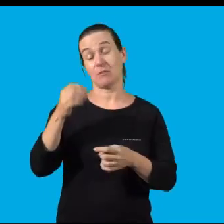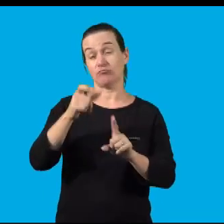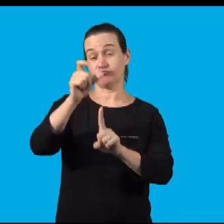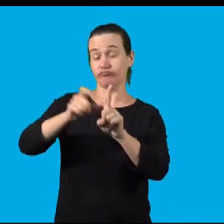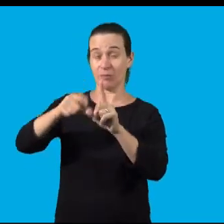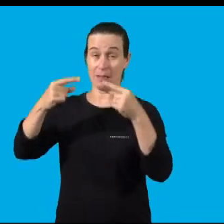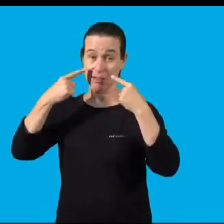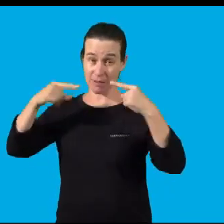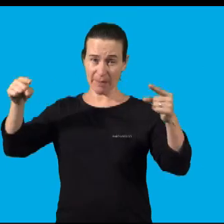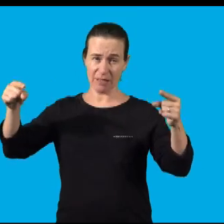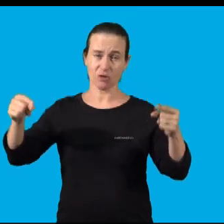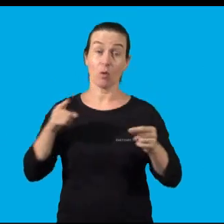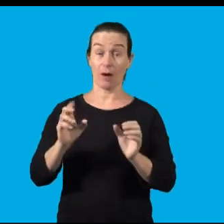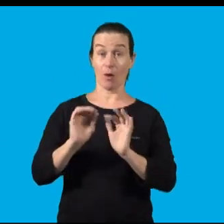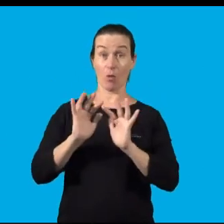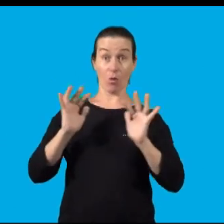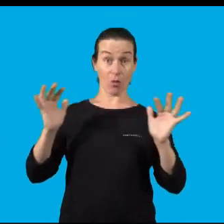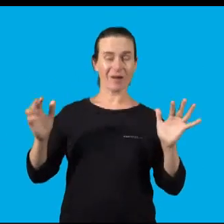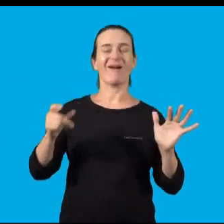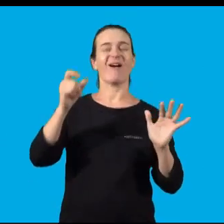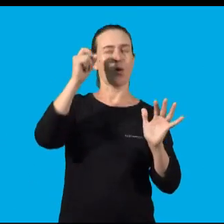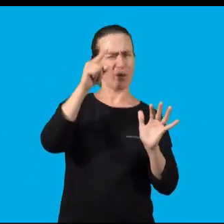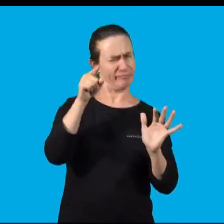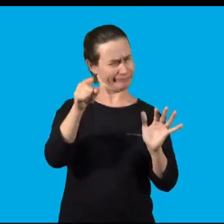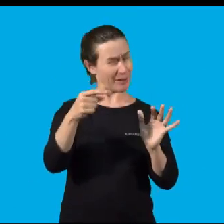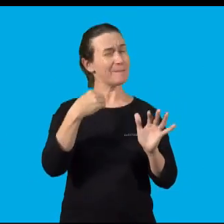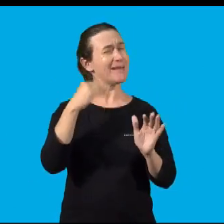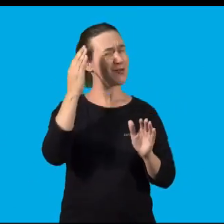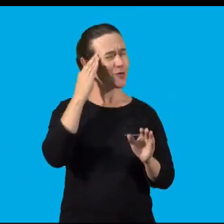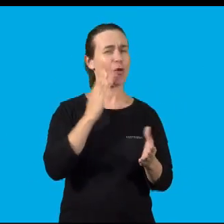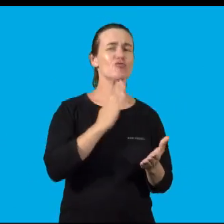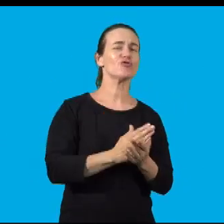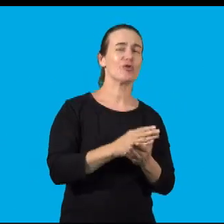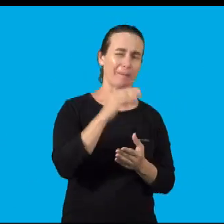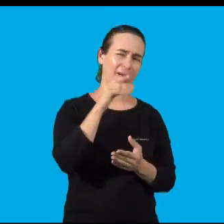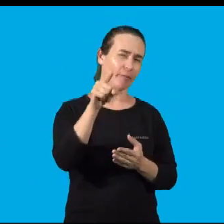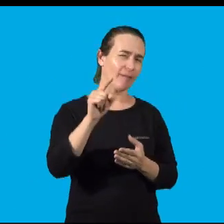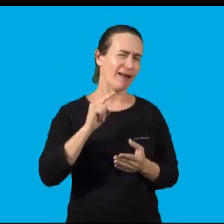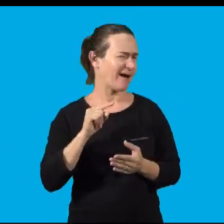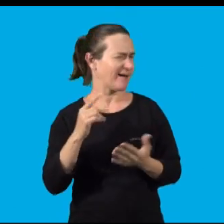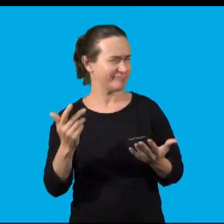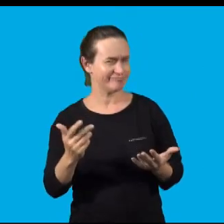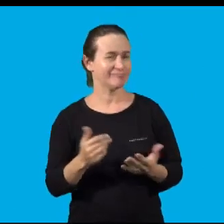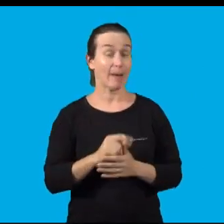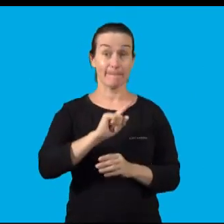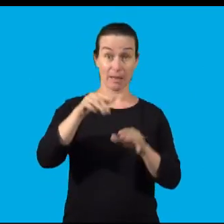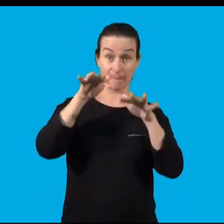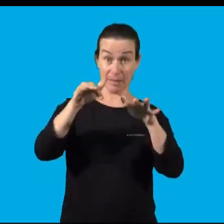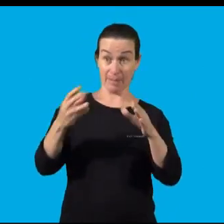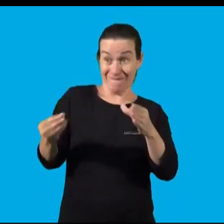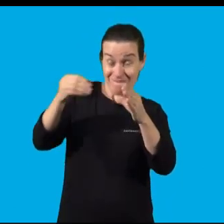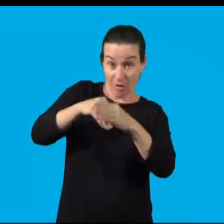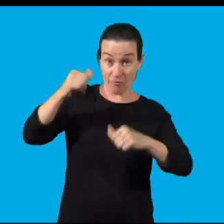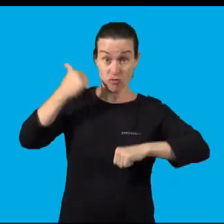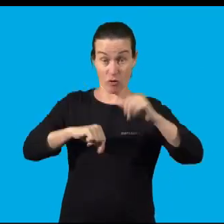speeches of characters where the audience is aware of a fact or event or truth, but the characters in the play